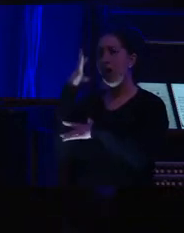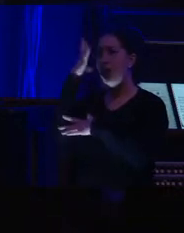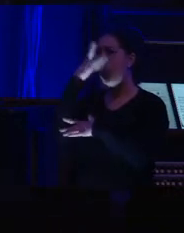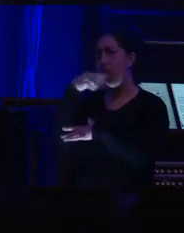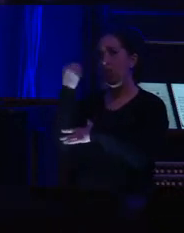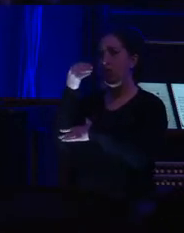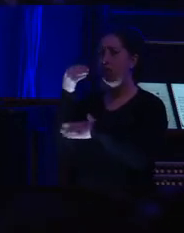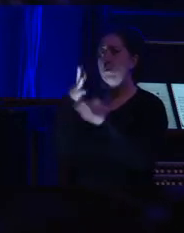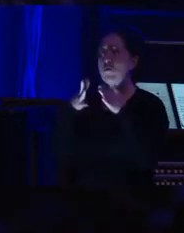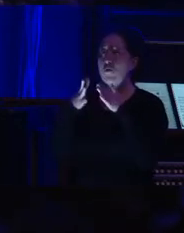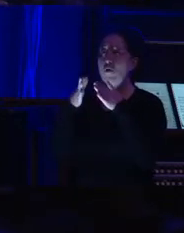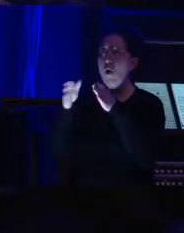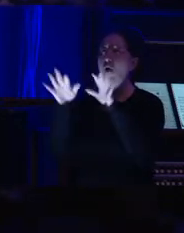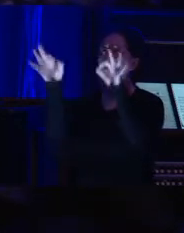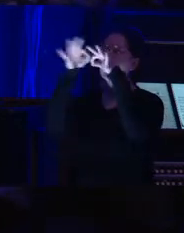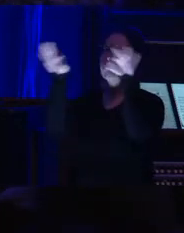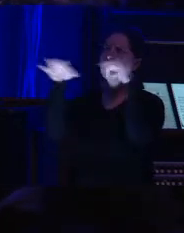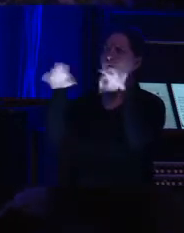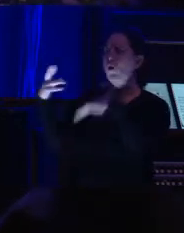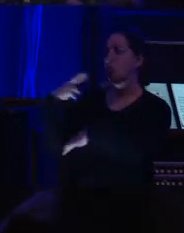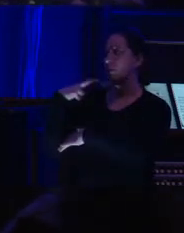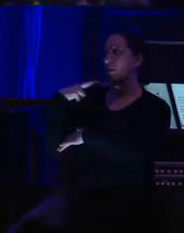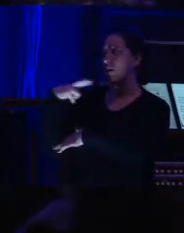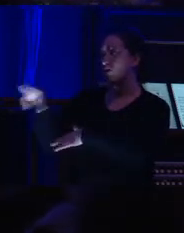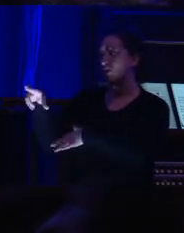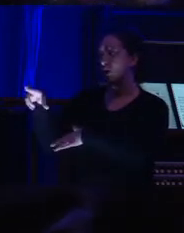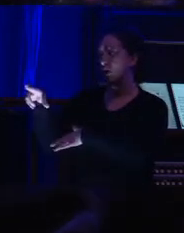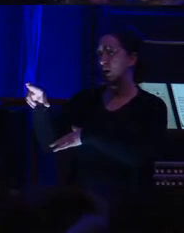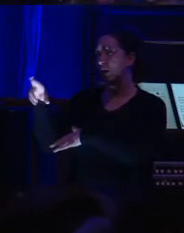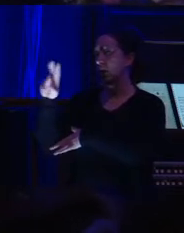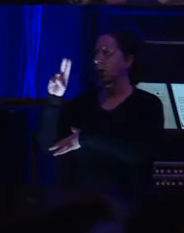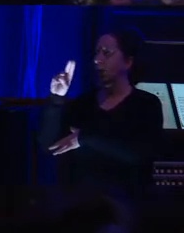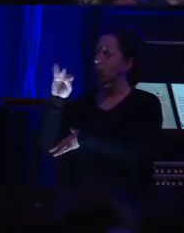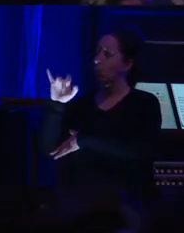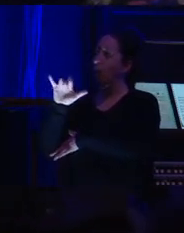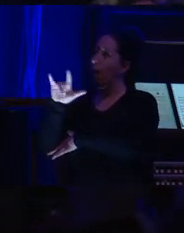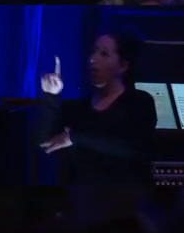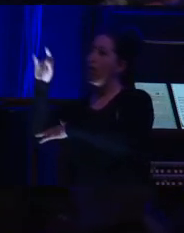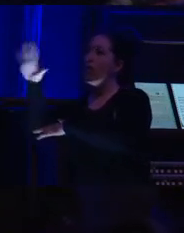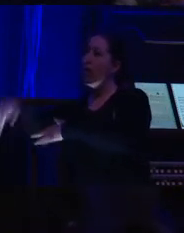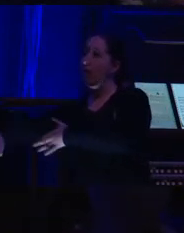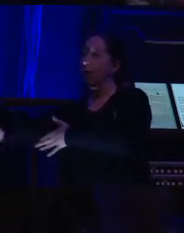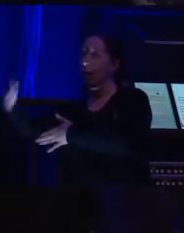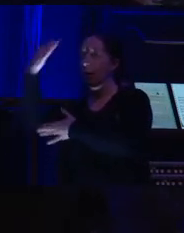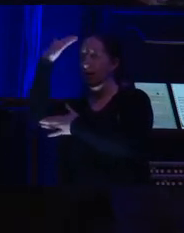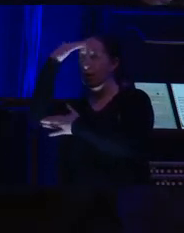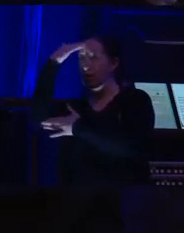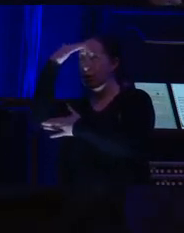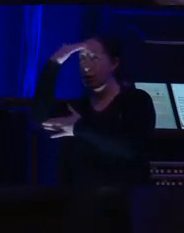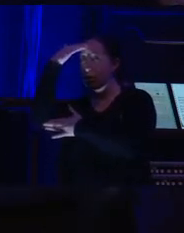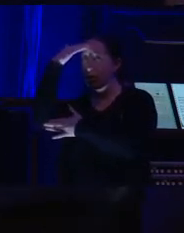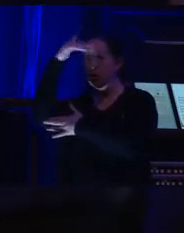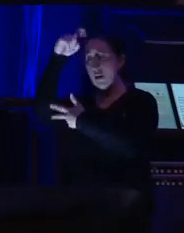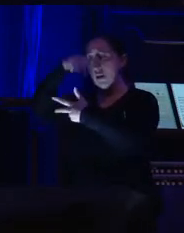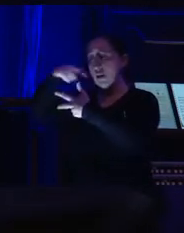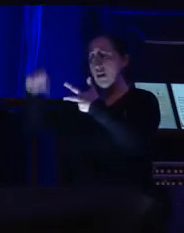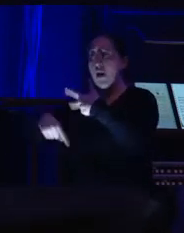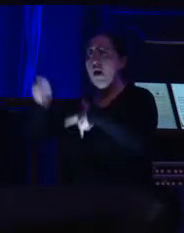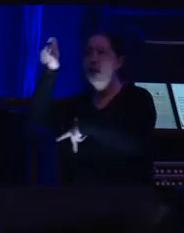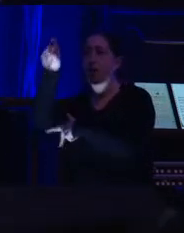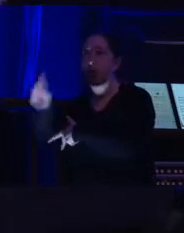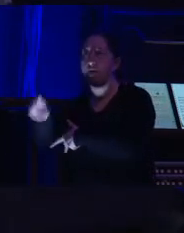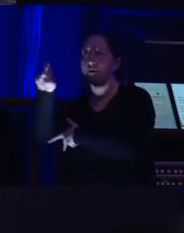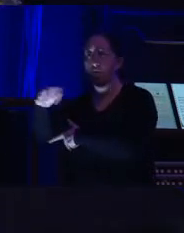Hall, religion, morality, and knowledge are necessary to good